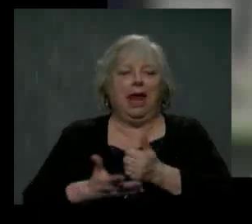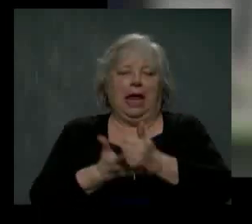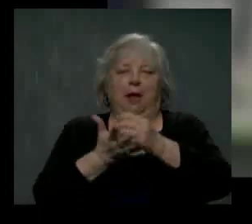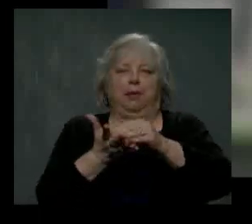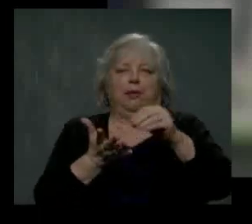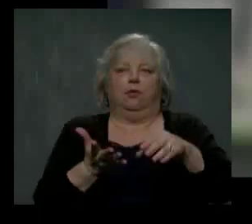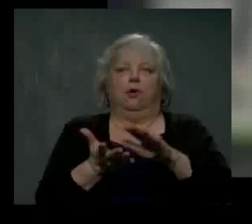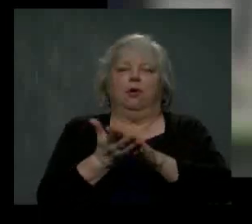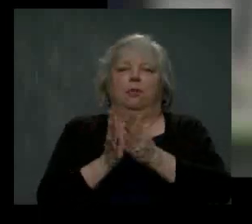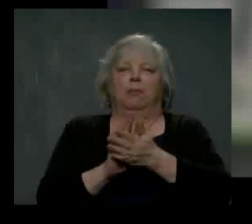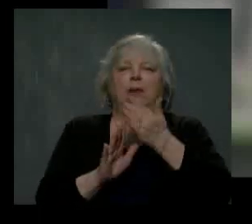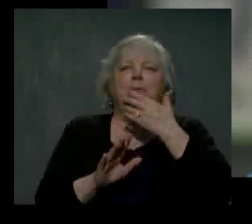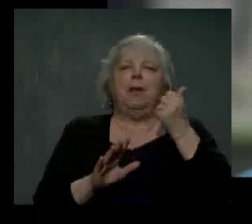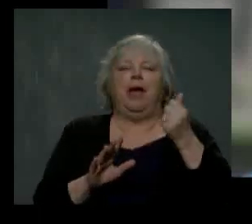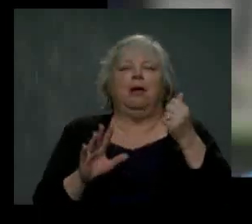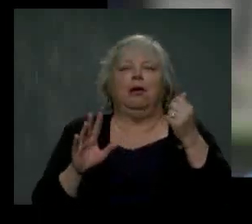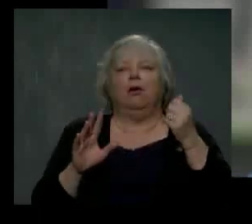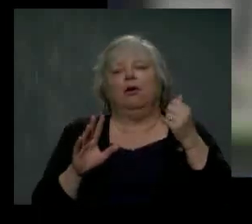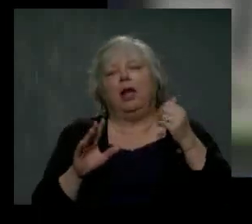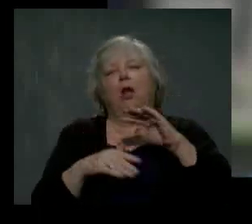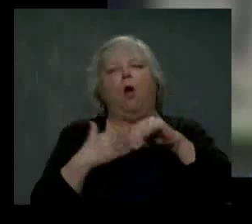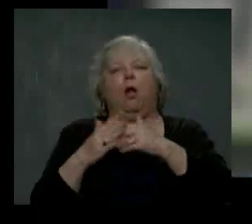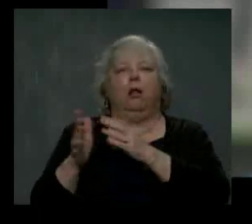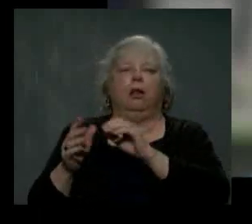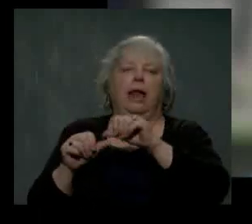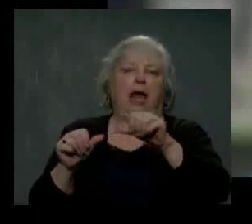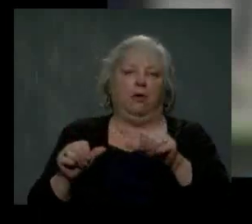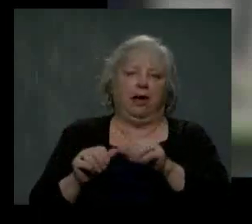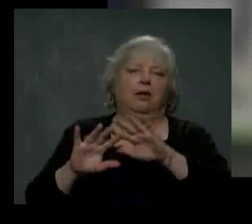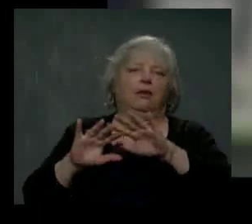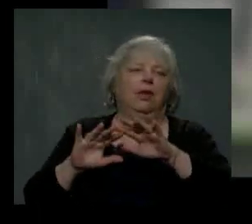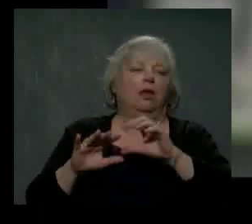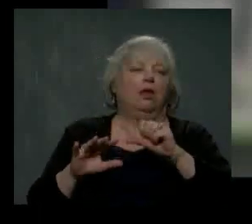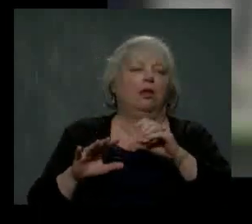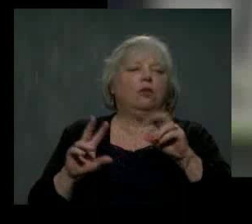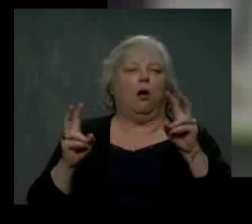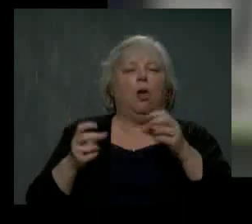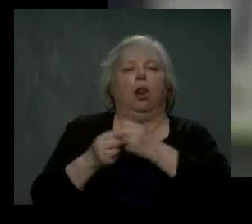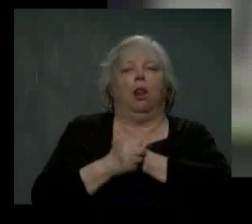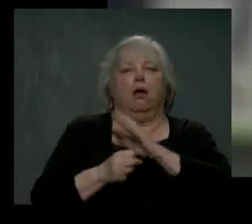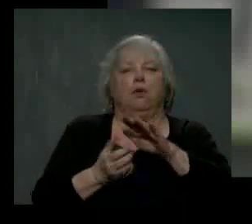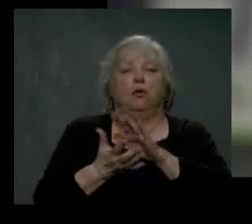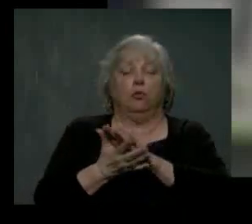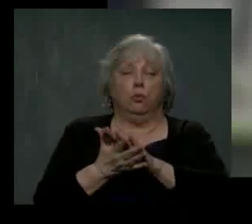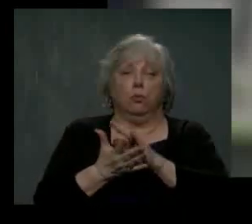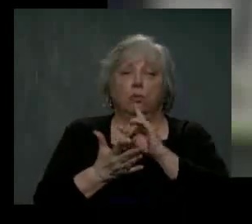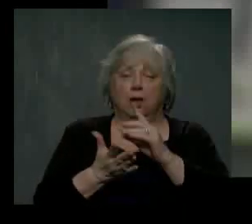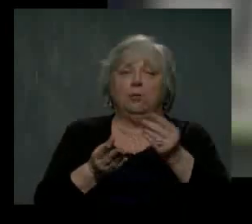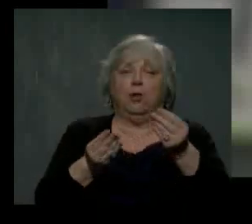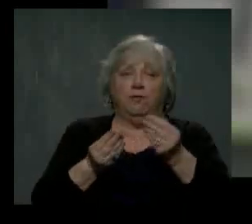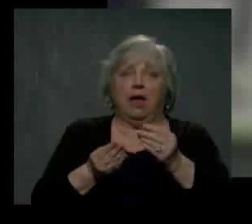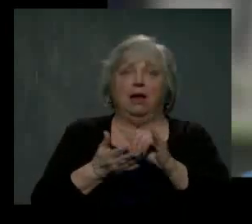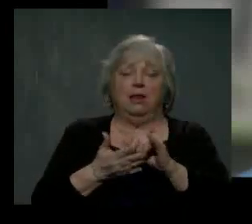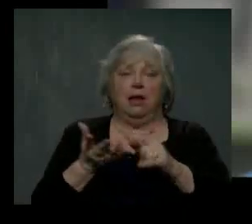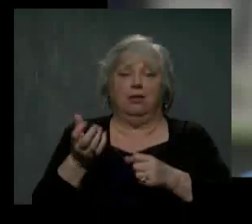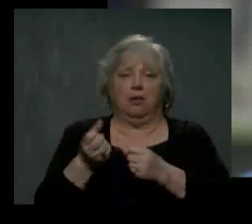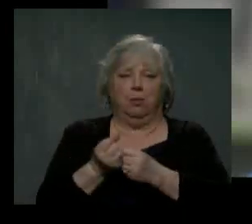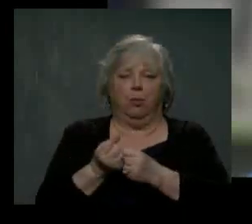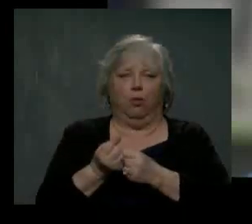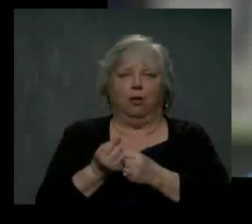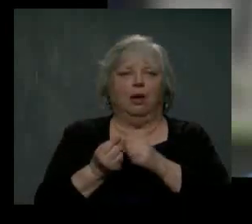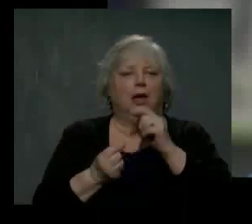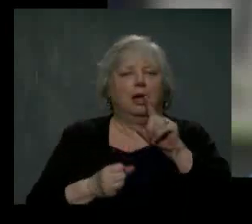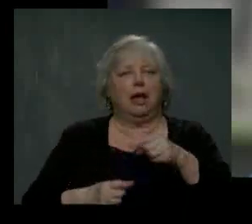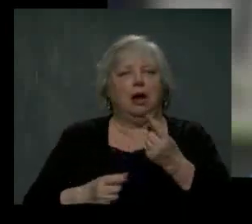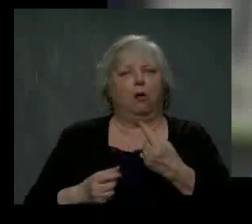a better student, well-rounded. And so most definitely Love Your School has provided that support because again, as I've mentioned, not